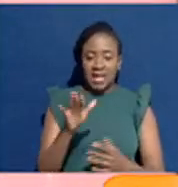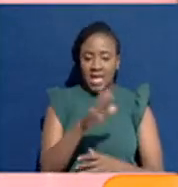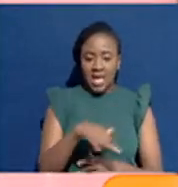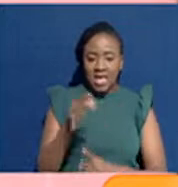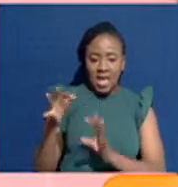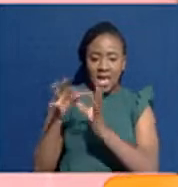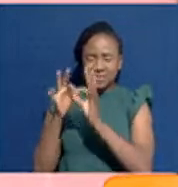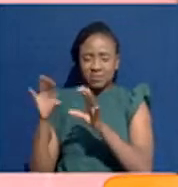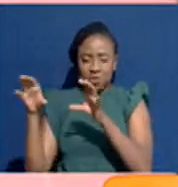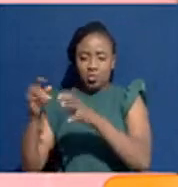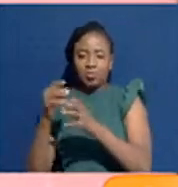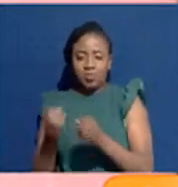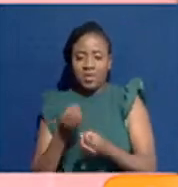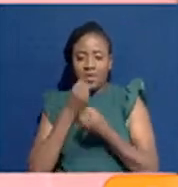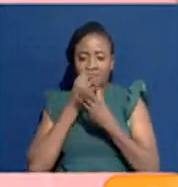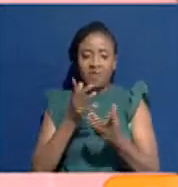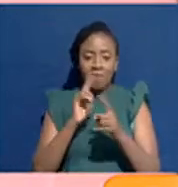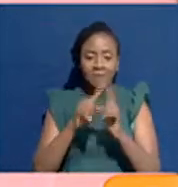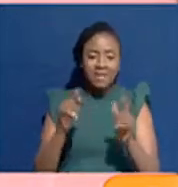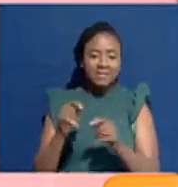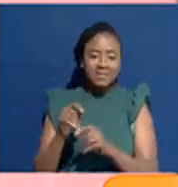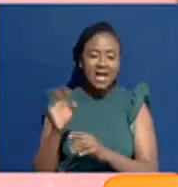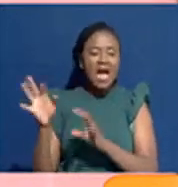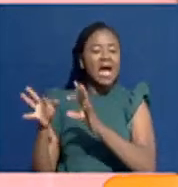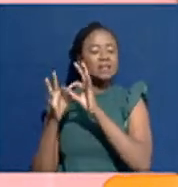the Azimio. What they have not done.